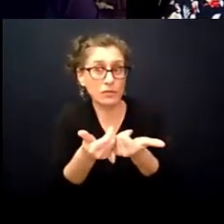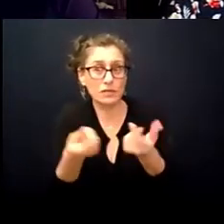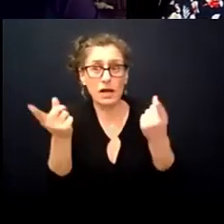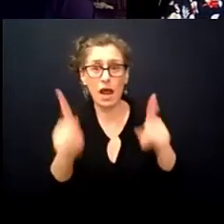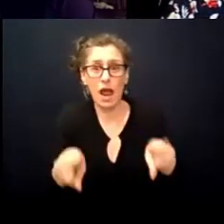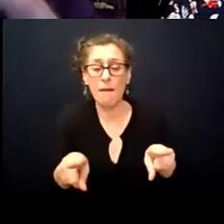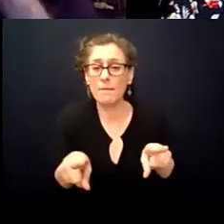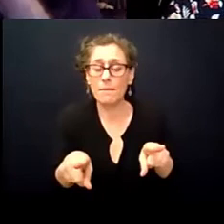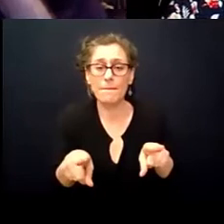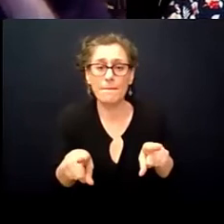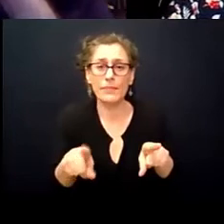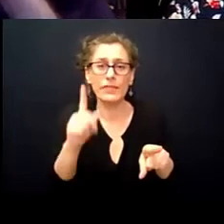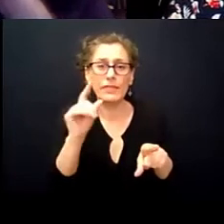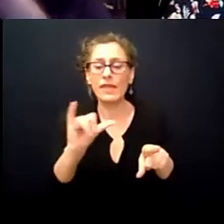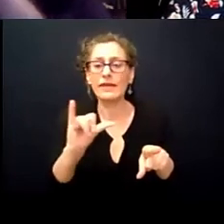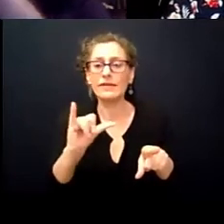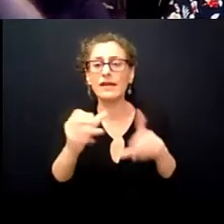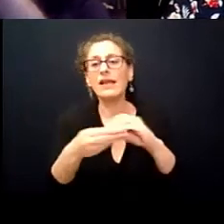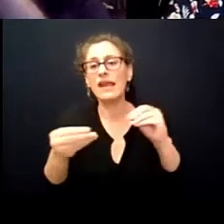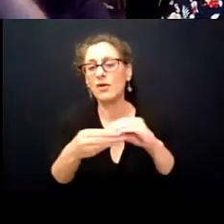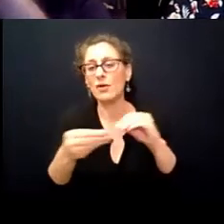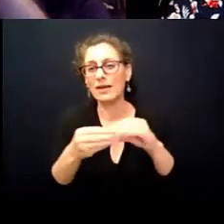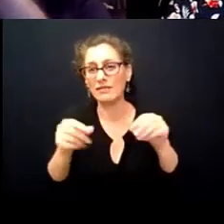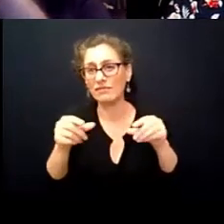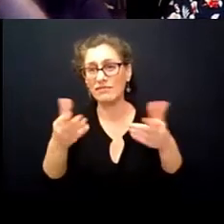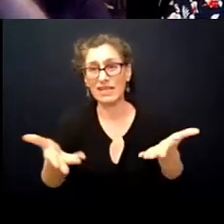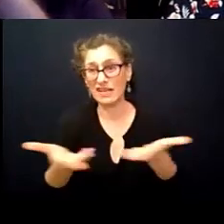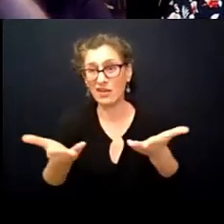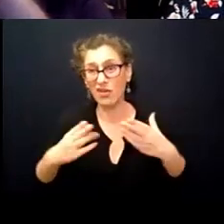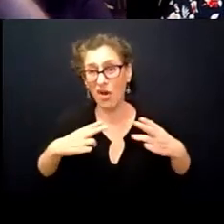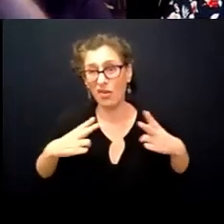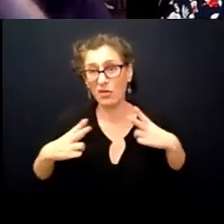in the narrative story in Hollywood?